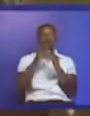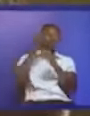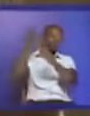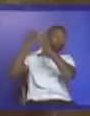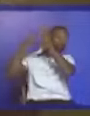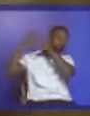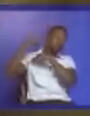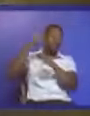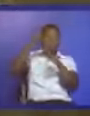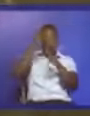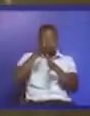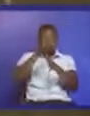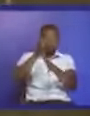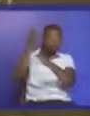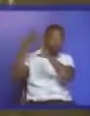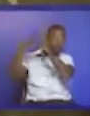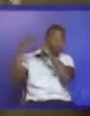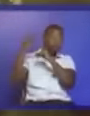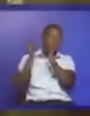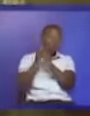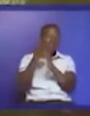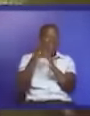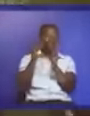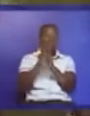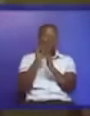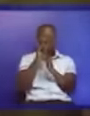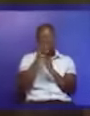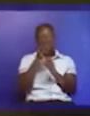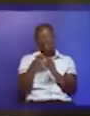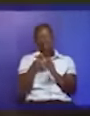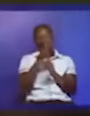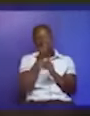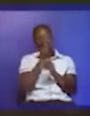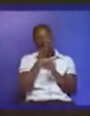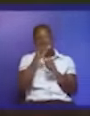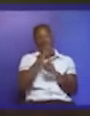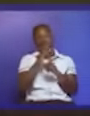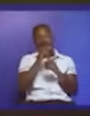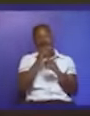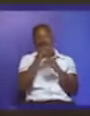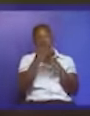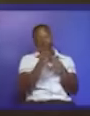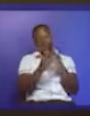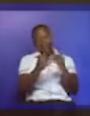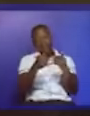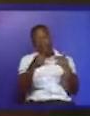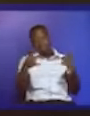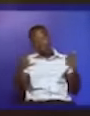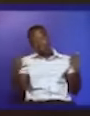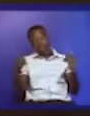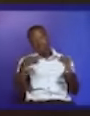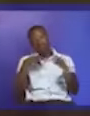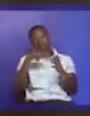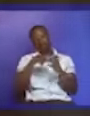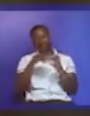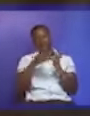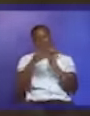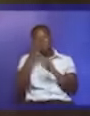everything that has found expression by the mystery of the bloodline, I stand here tonight in the name of